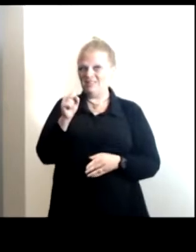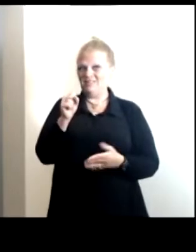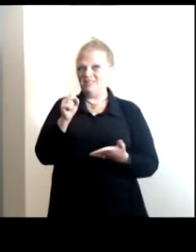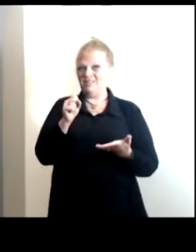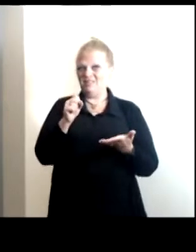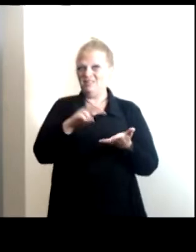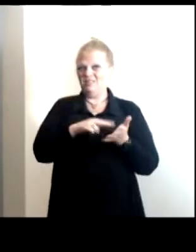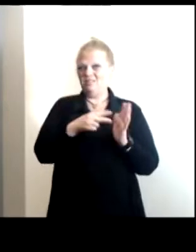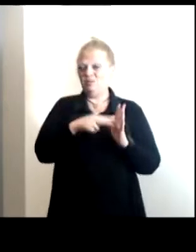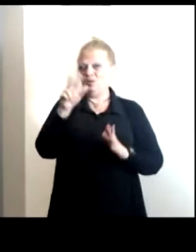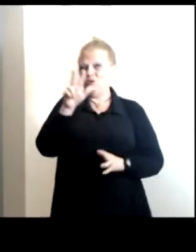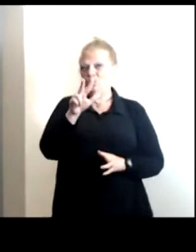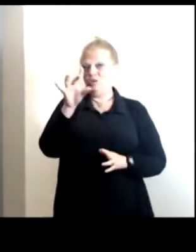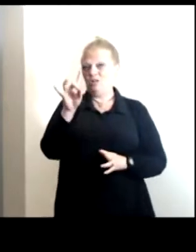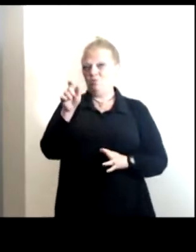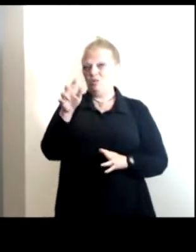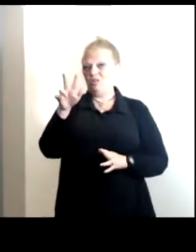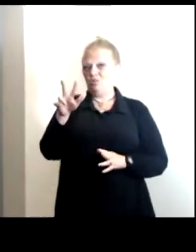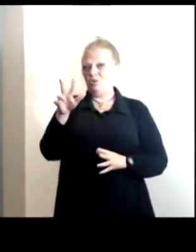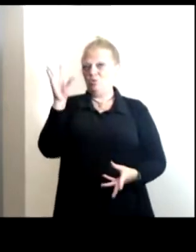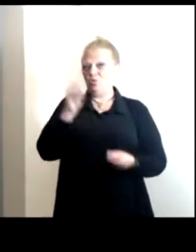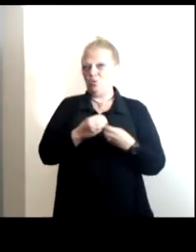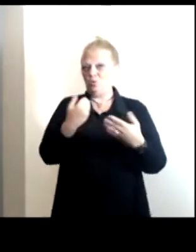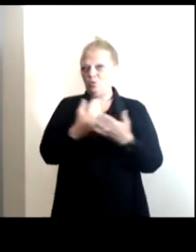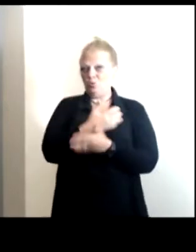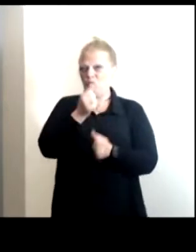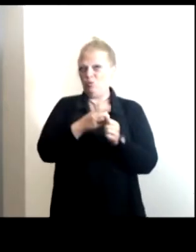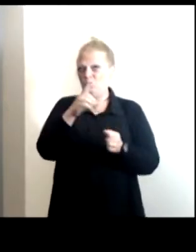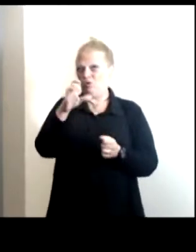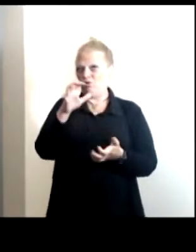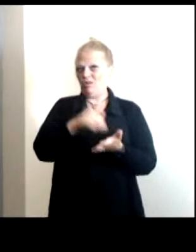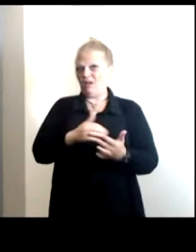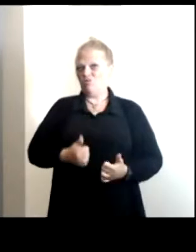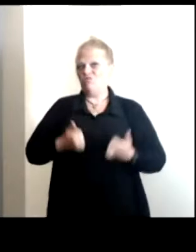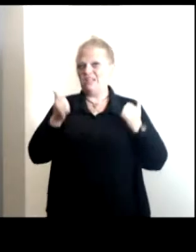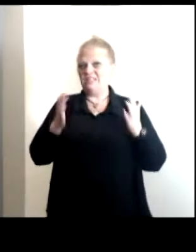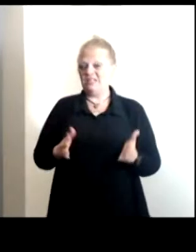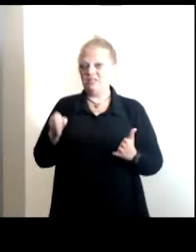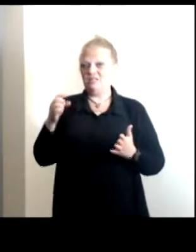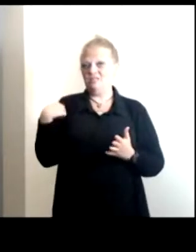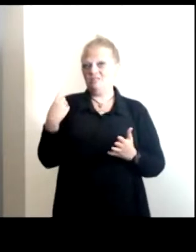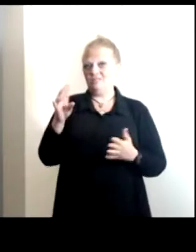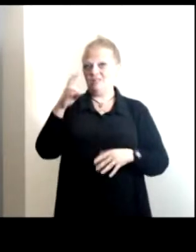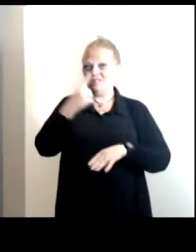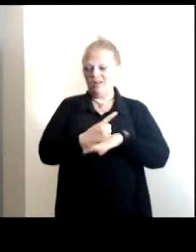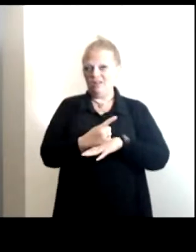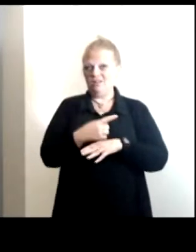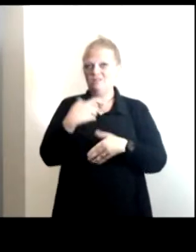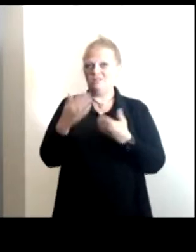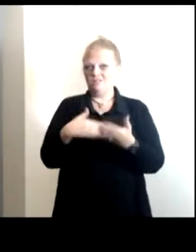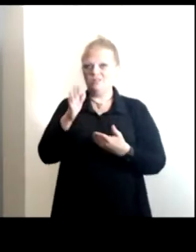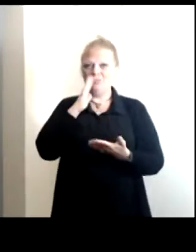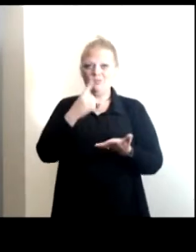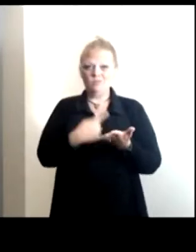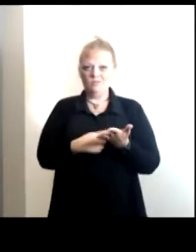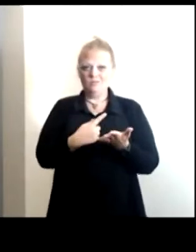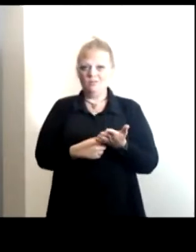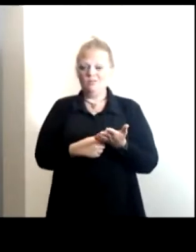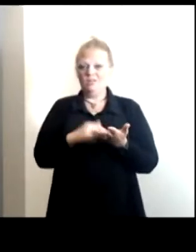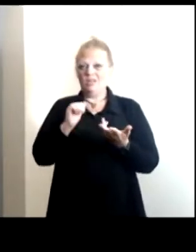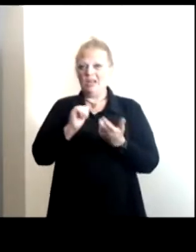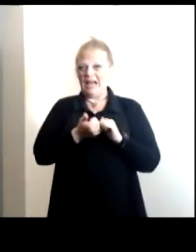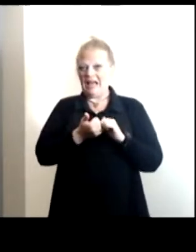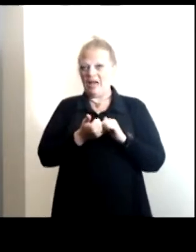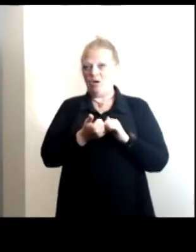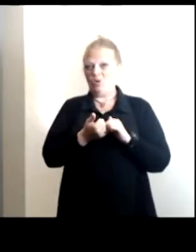to 38.3 total new cases per 100,000 residents over a 7-day period. And as we go along, we'll talk about how